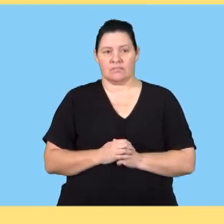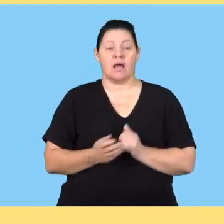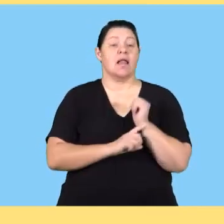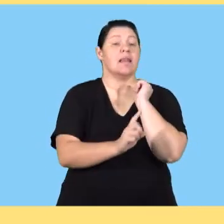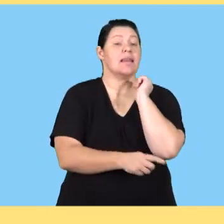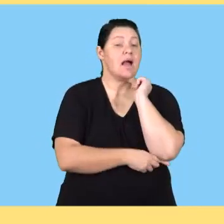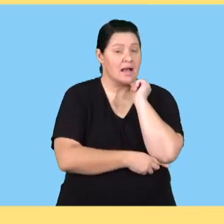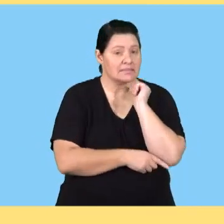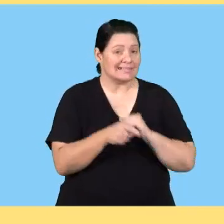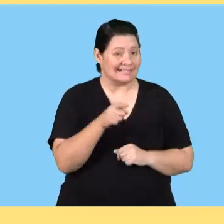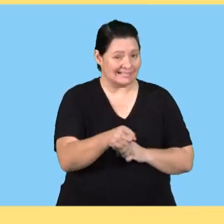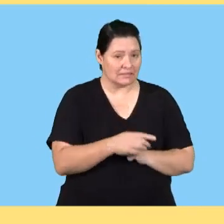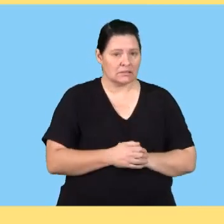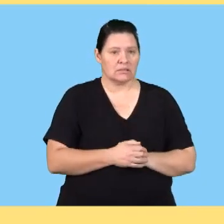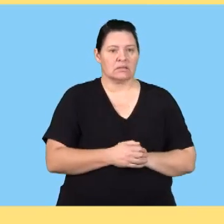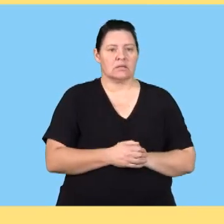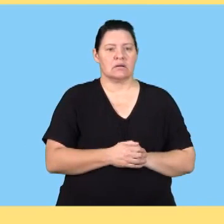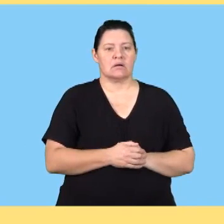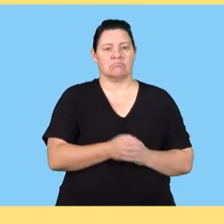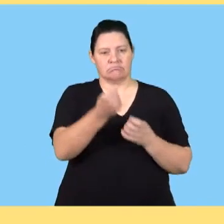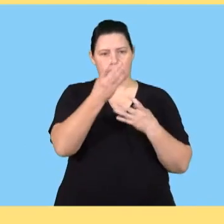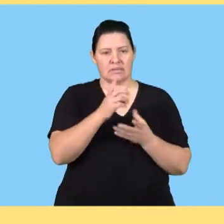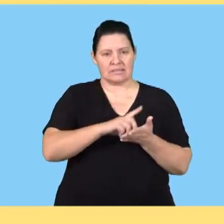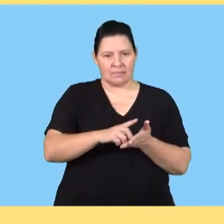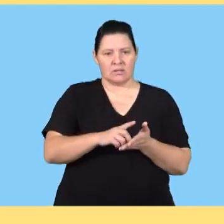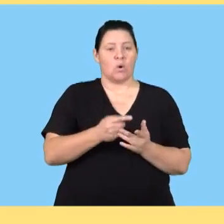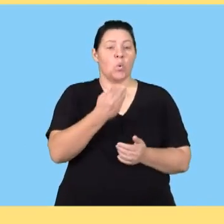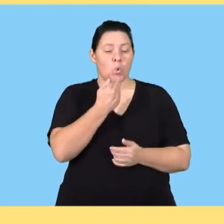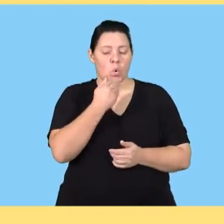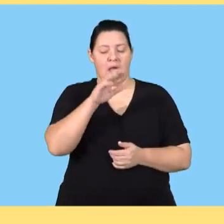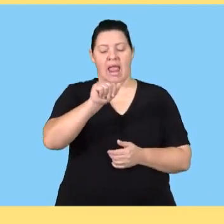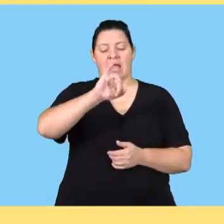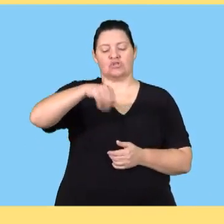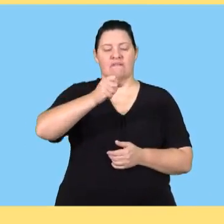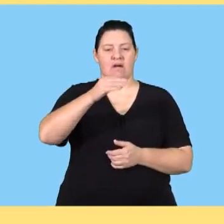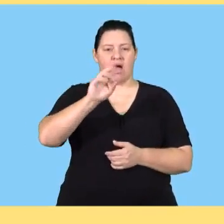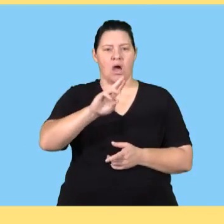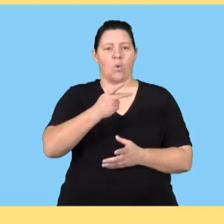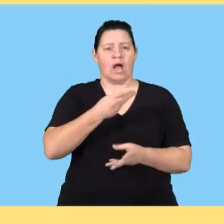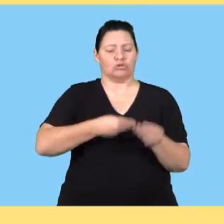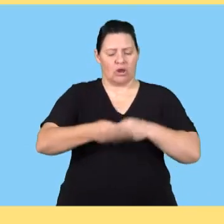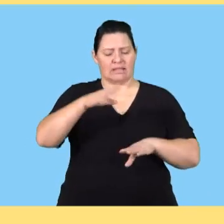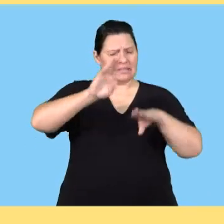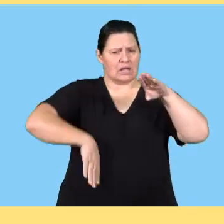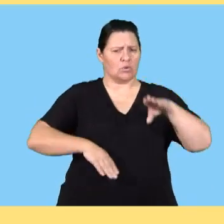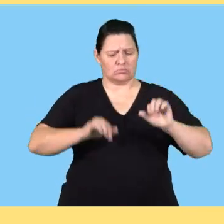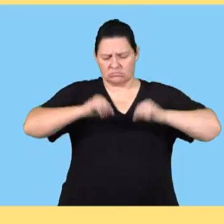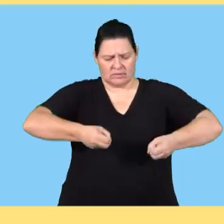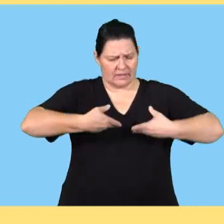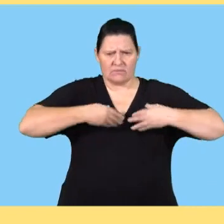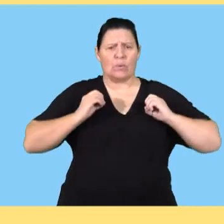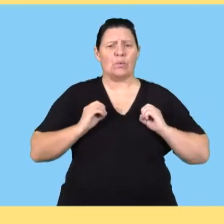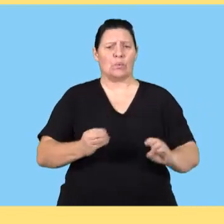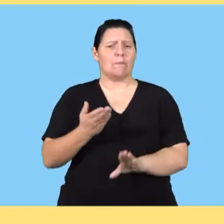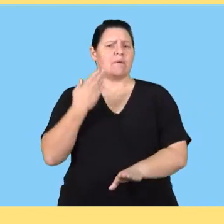1,880. And the last transaction reads, issued a debit note to A. Jaffa to claim for a trade discount not allowed